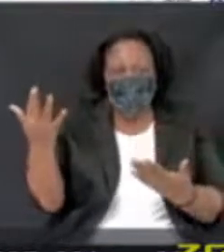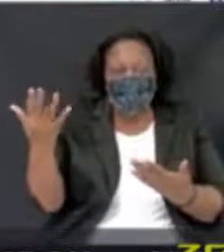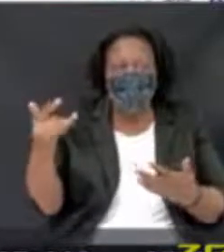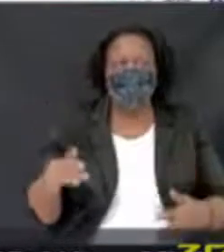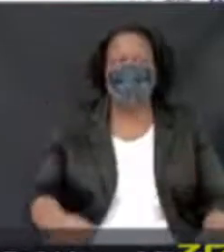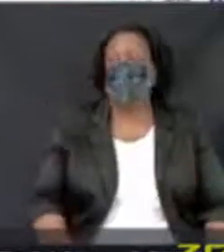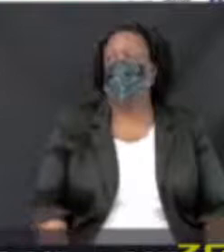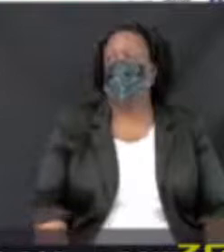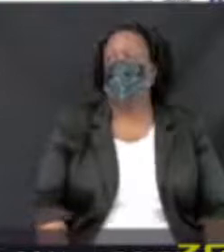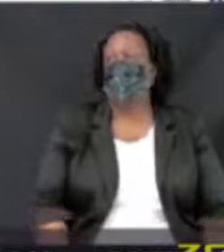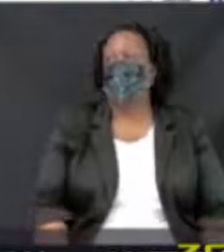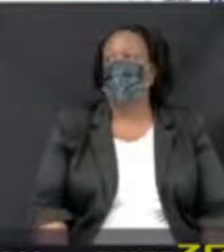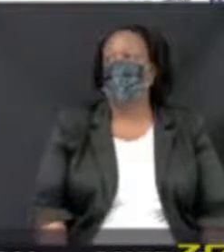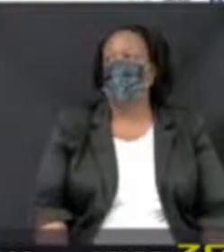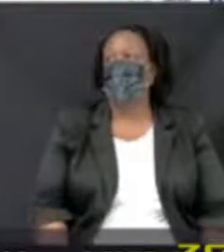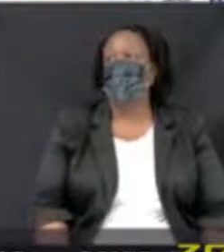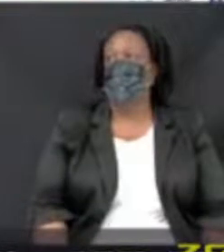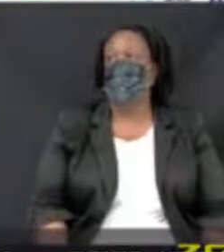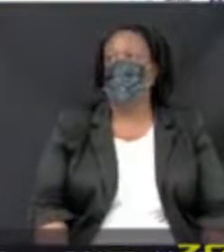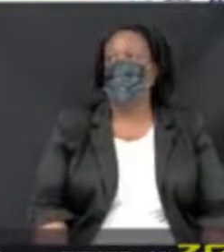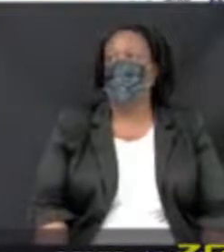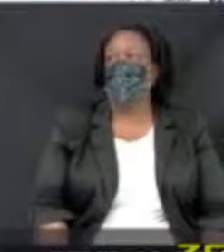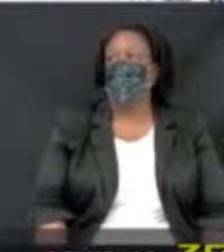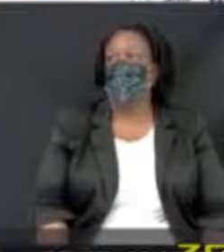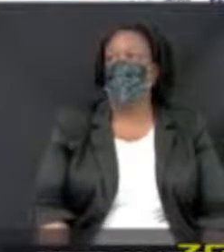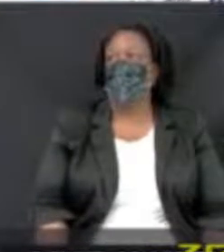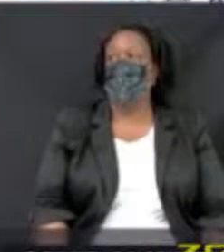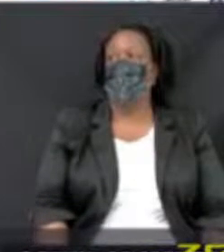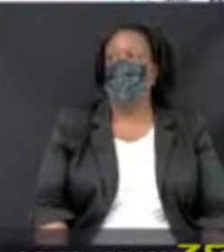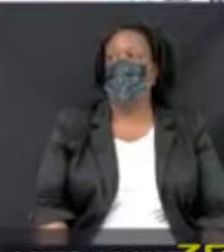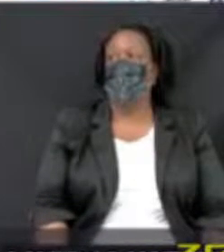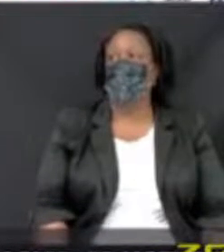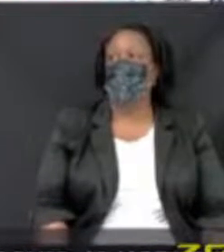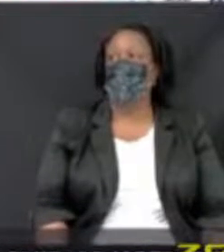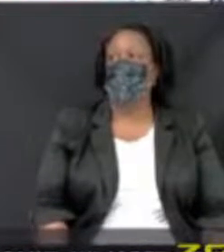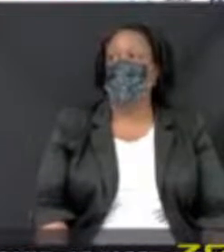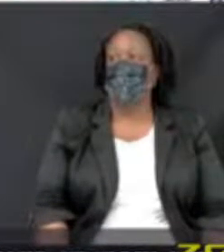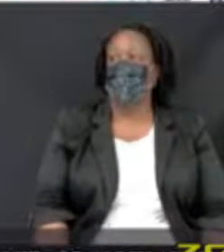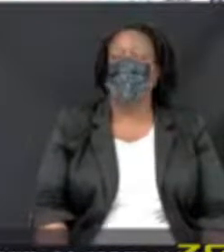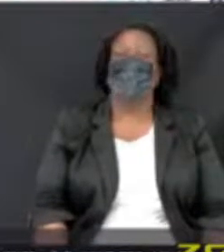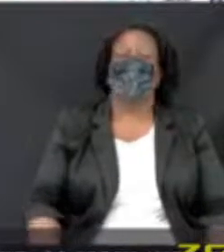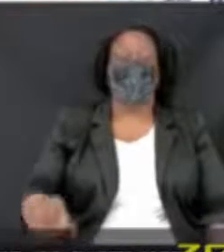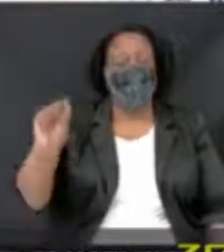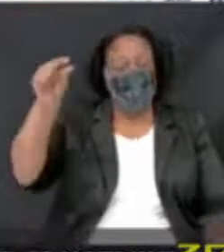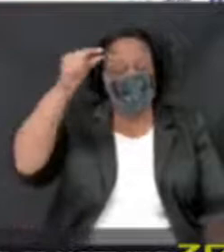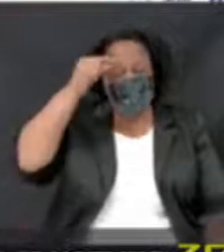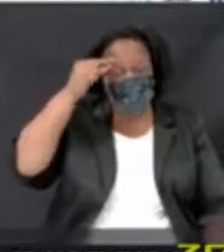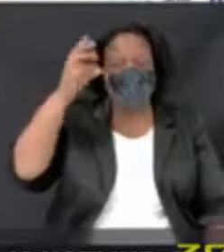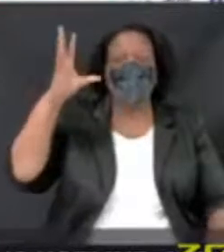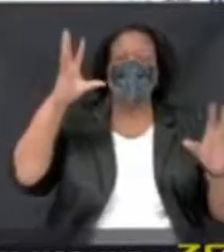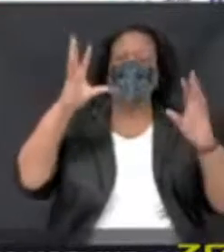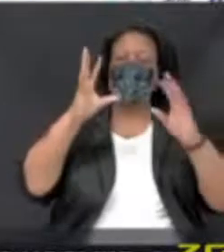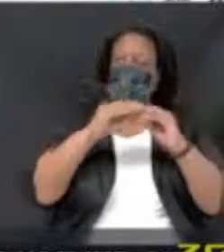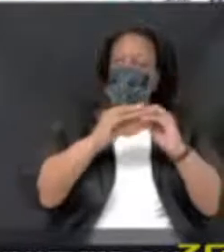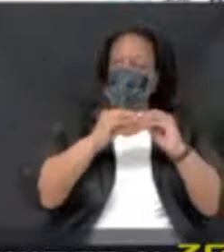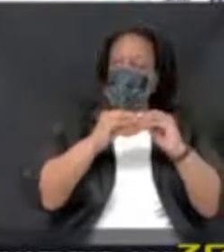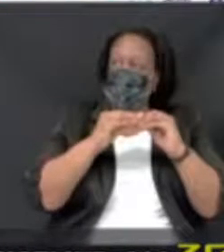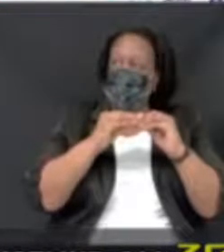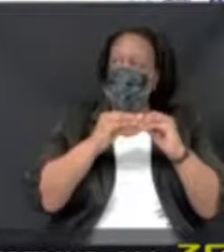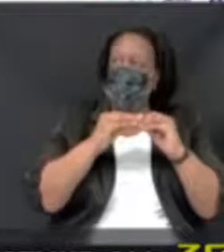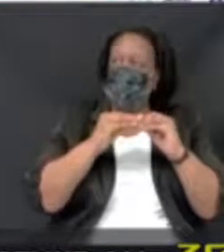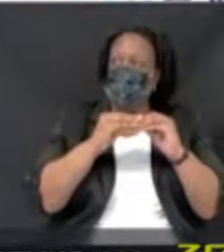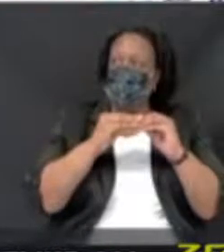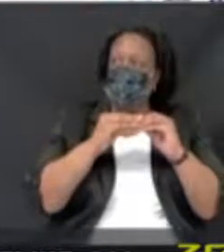After cabinet would have approved, a meeting was convened to inform the Carnival Committee